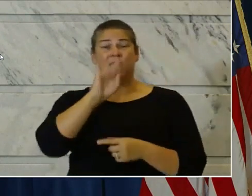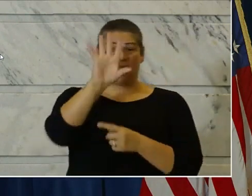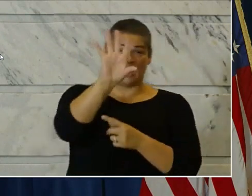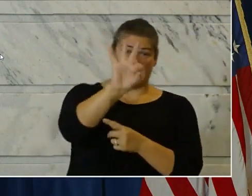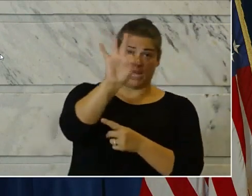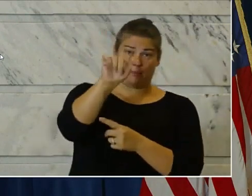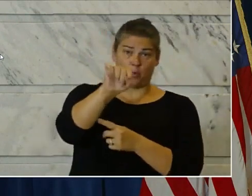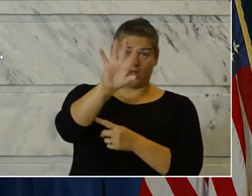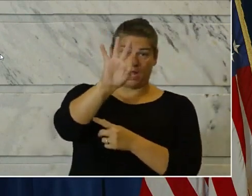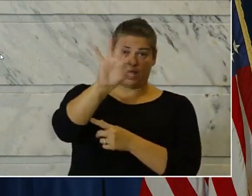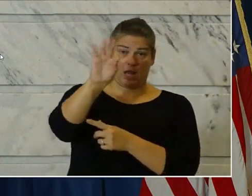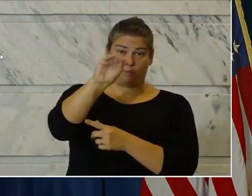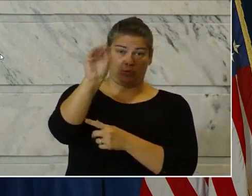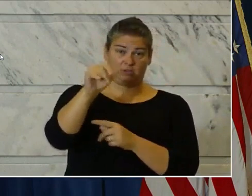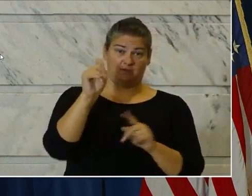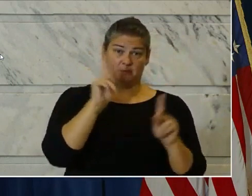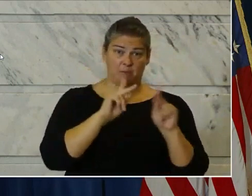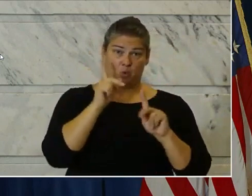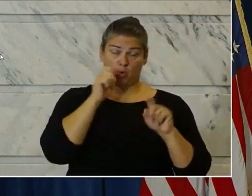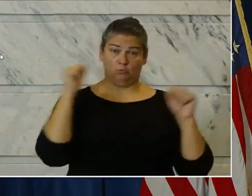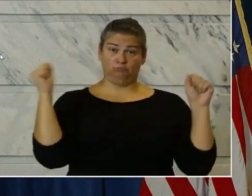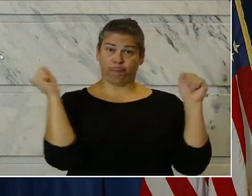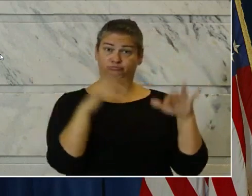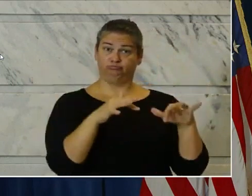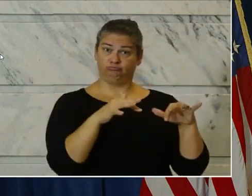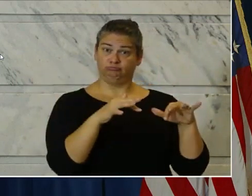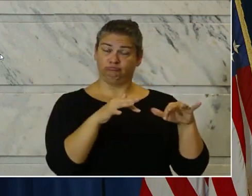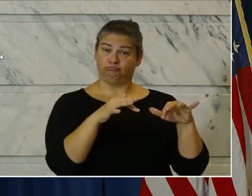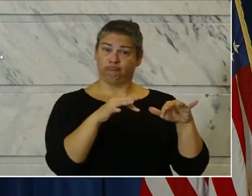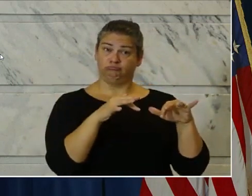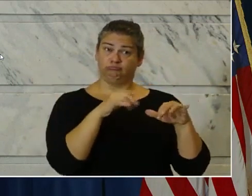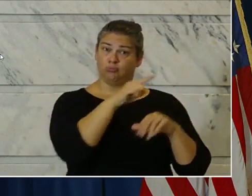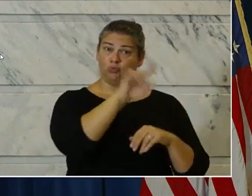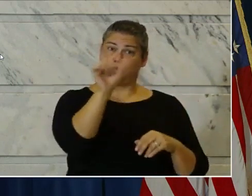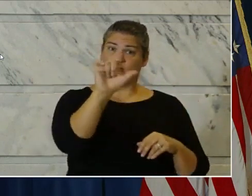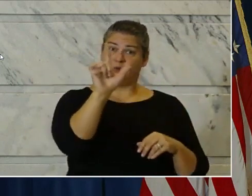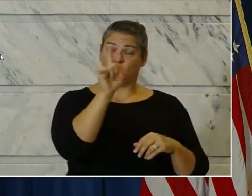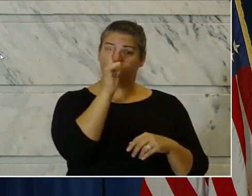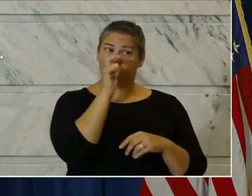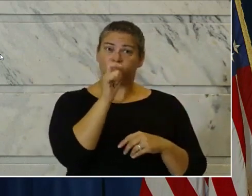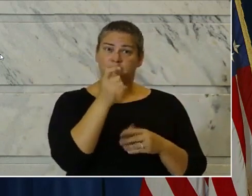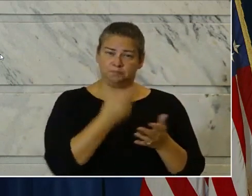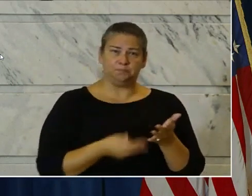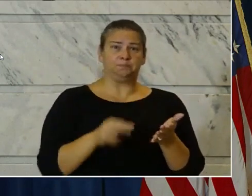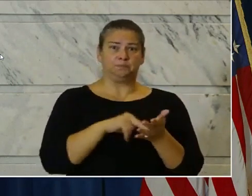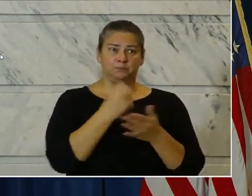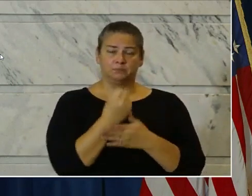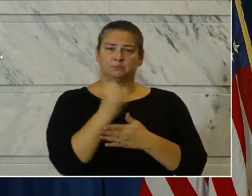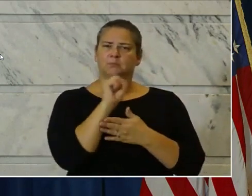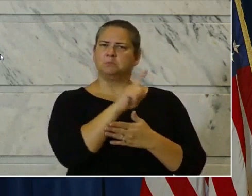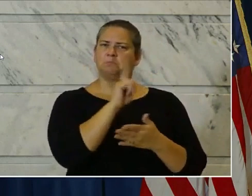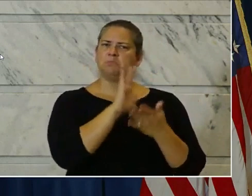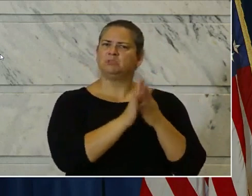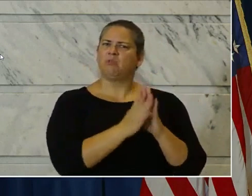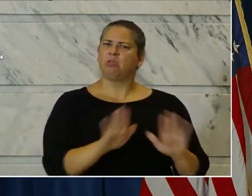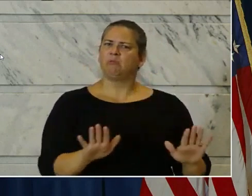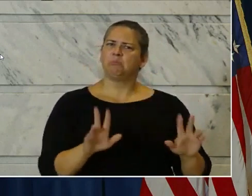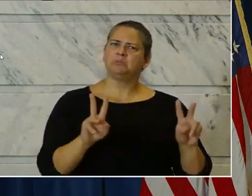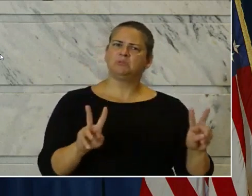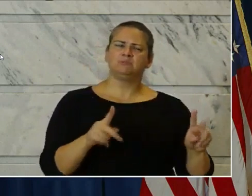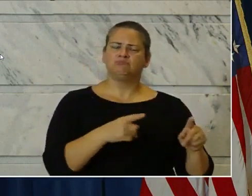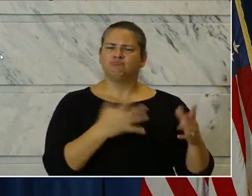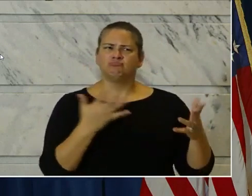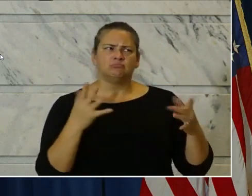99.99% of people that took to the streets or the sidewalks did so peacefully, raised their